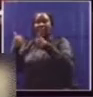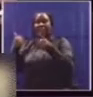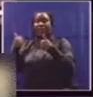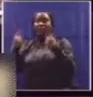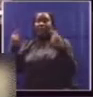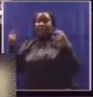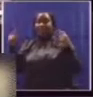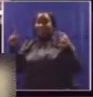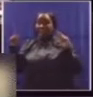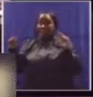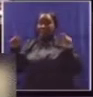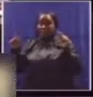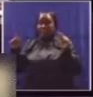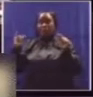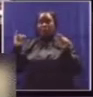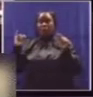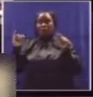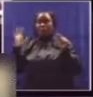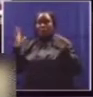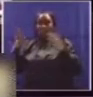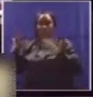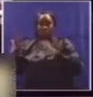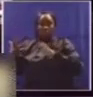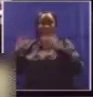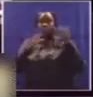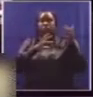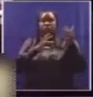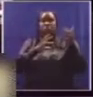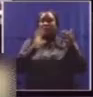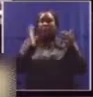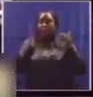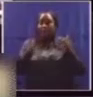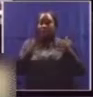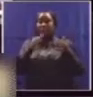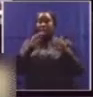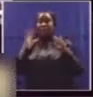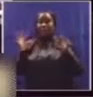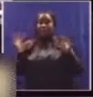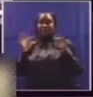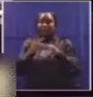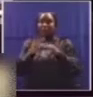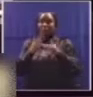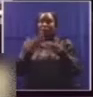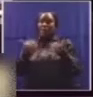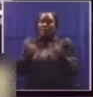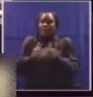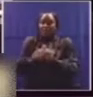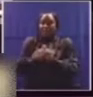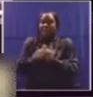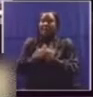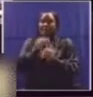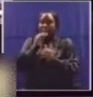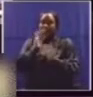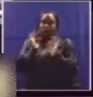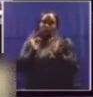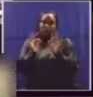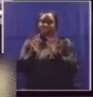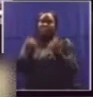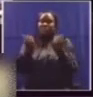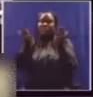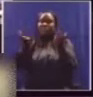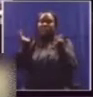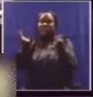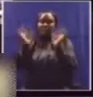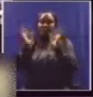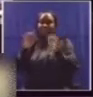to crush both of them. But if they could work together and be pulled together and complement each other, we can get a better service.